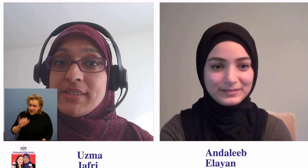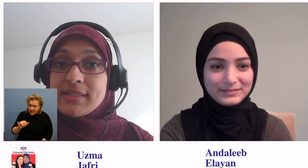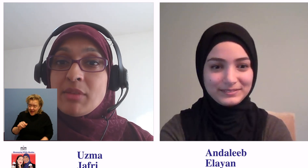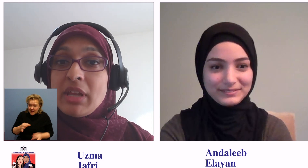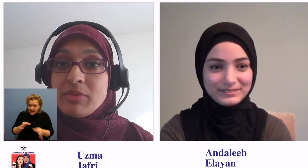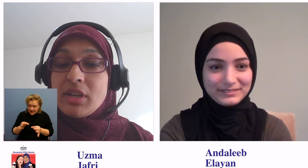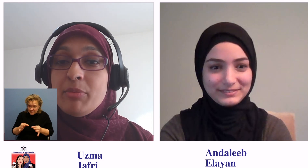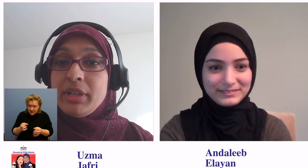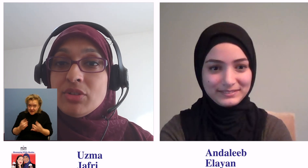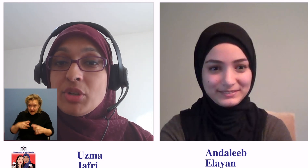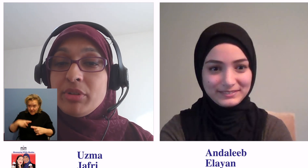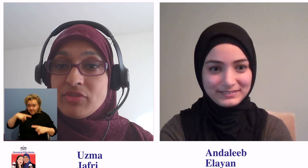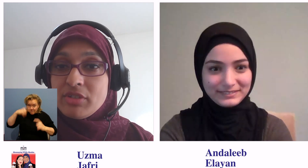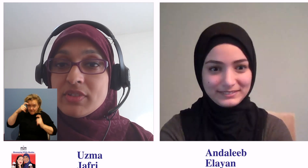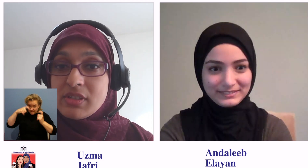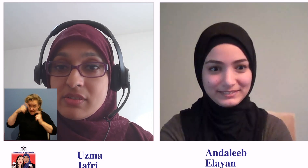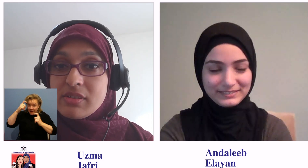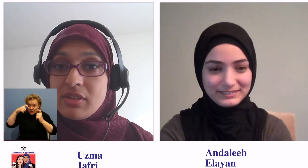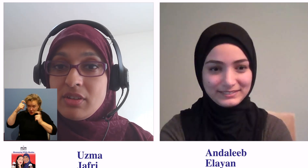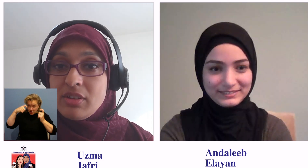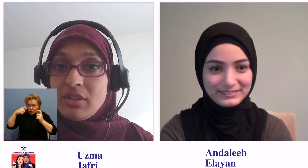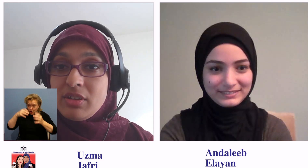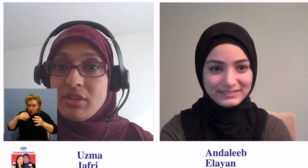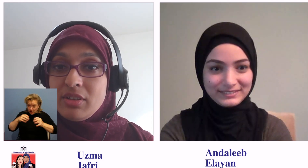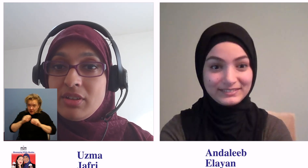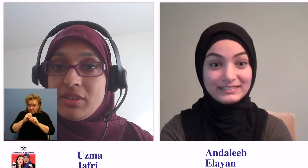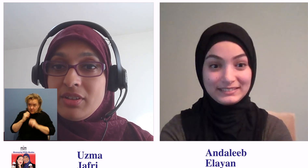expressions that sometimes accompany interpretive services.